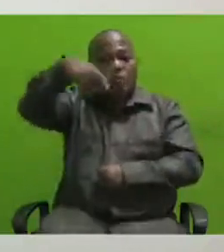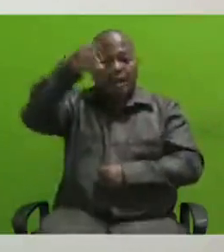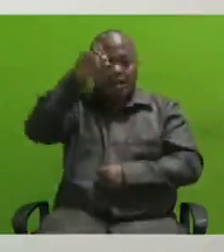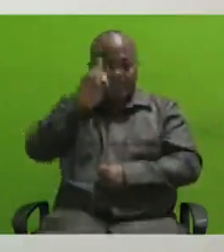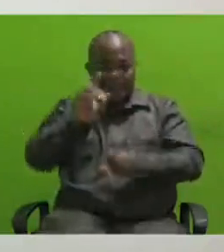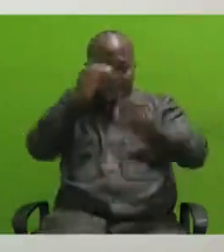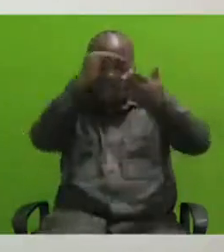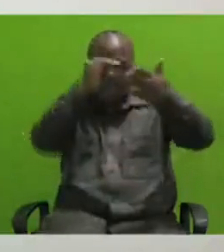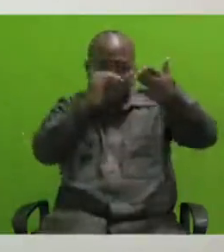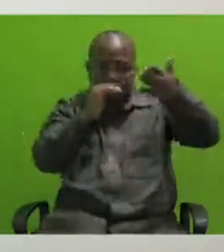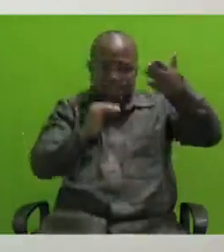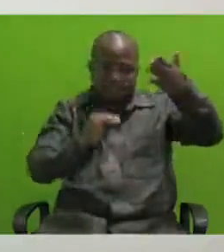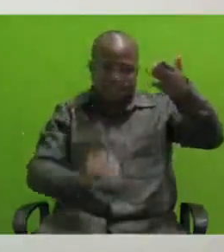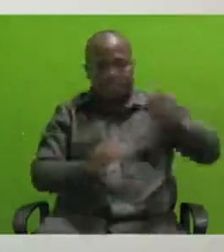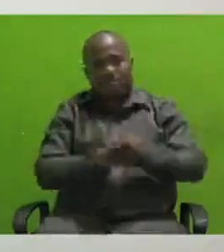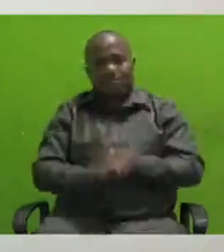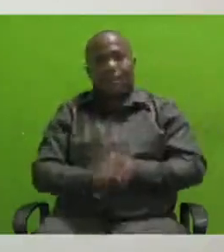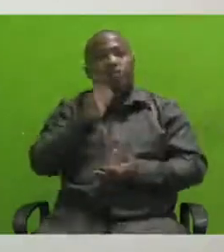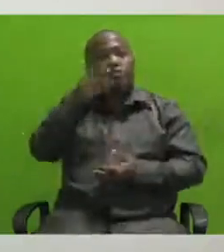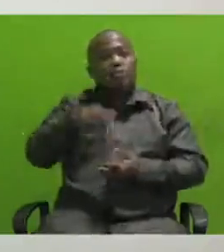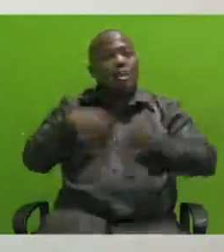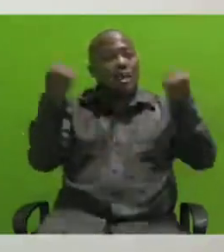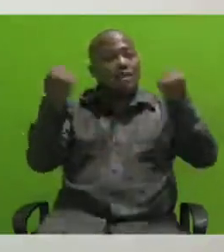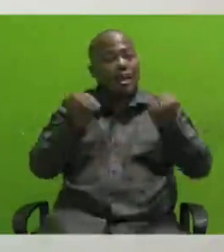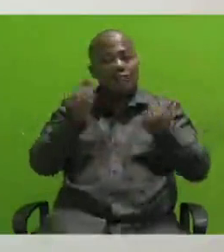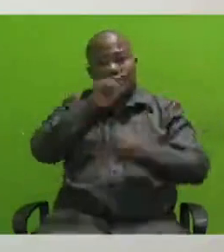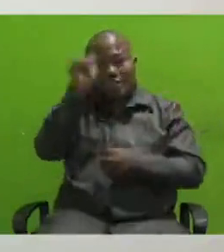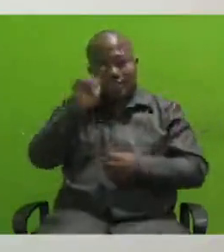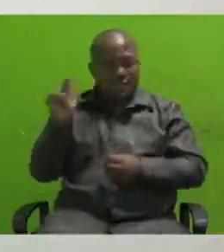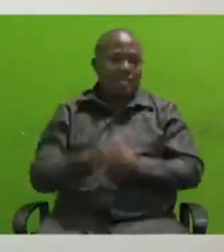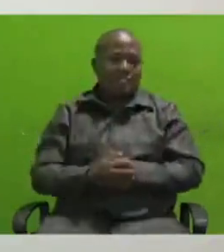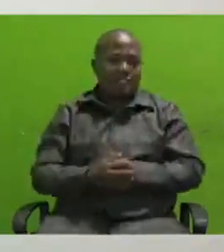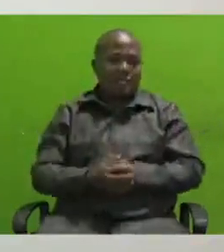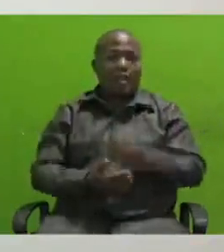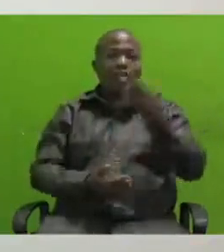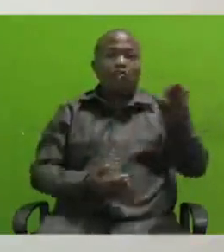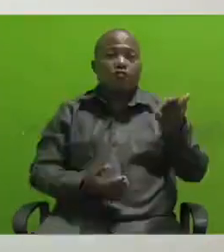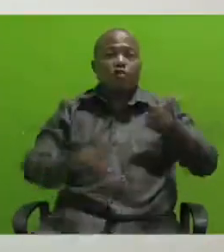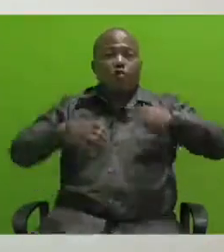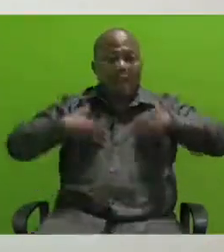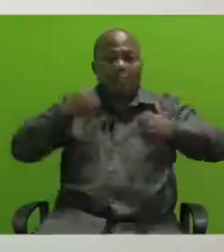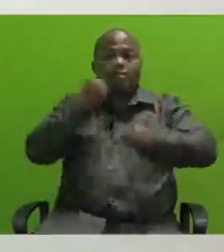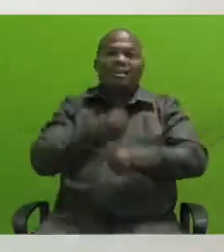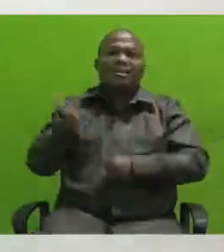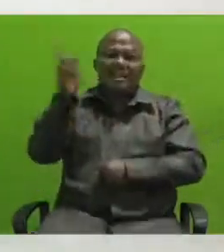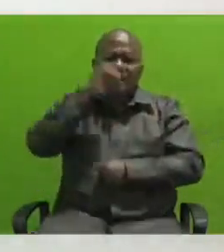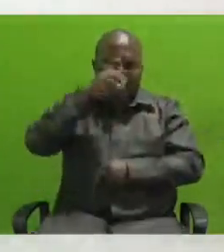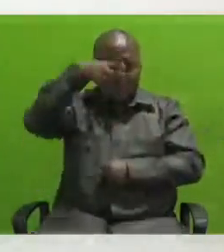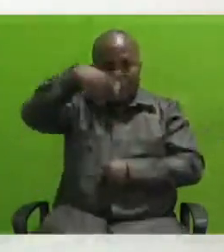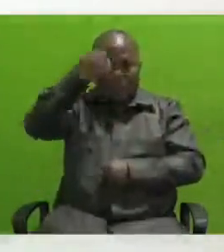expression to be a perfect square, if you want to make any quadratic